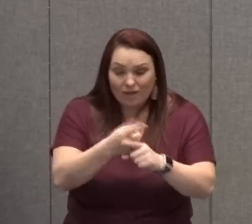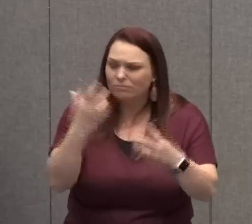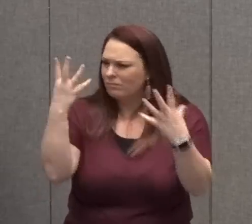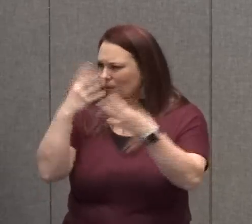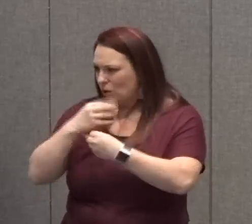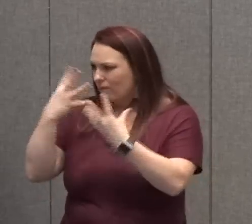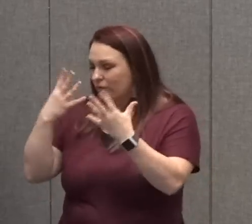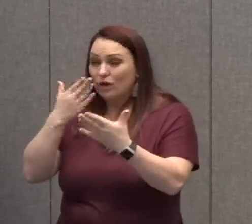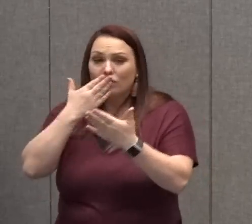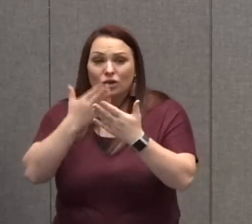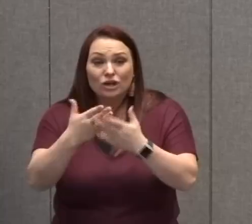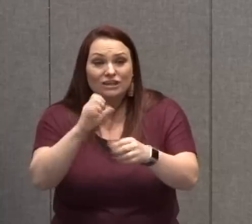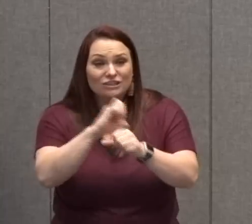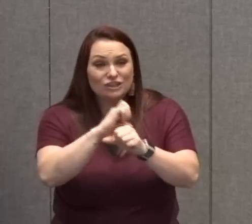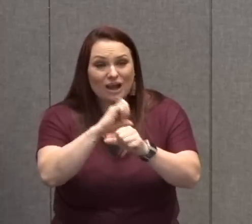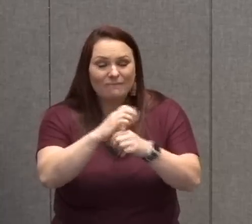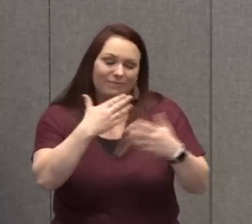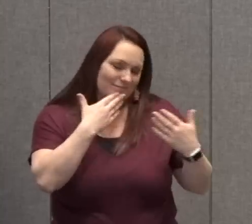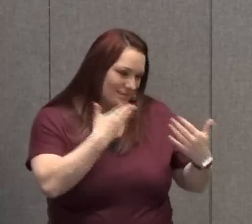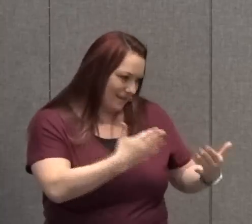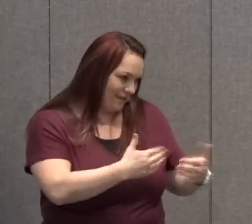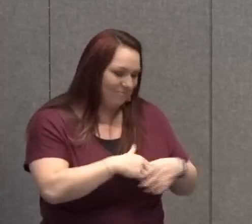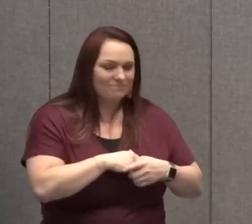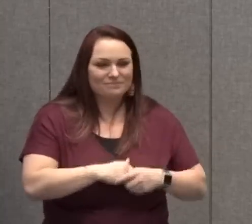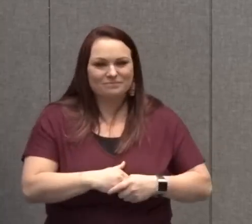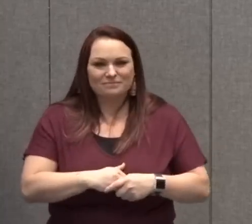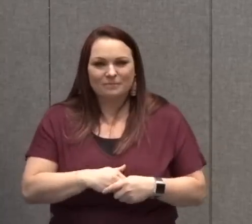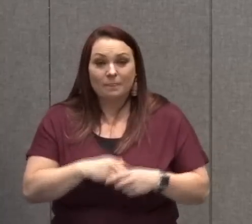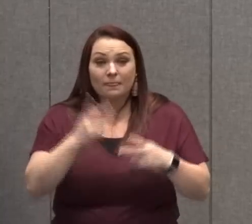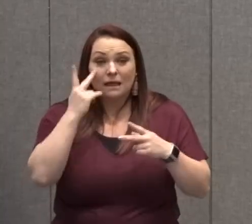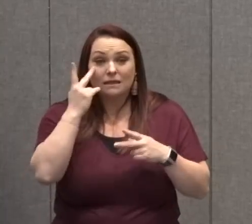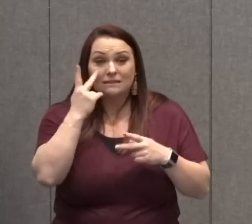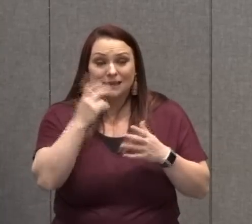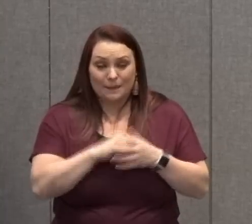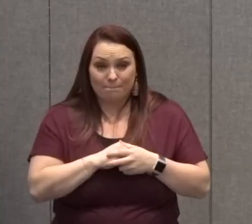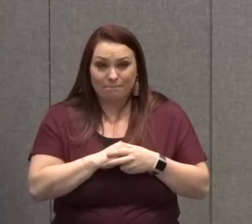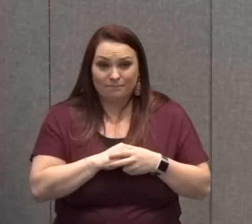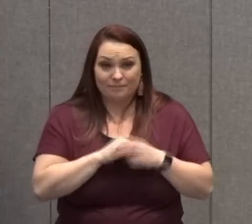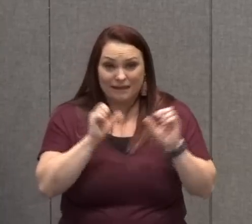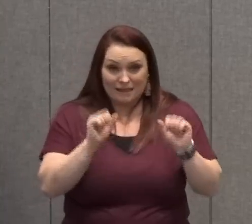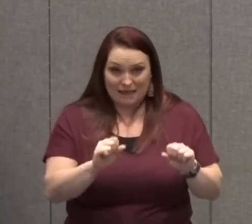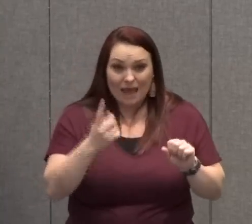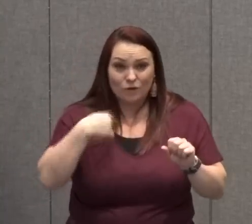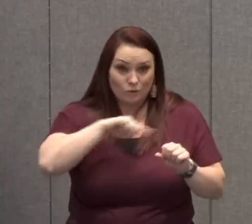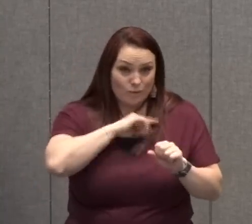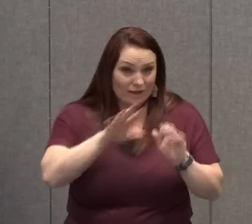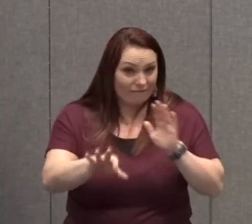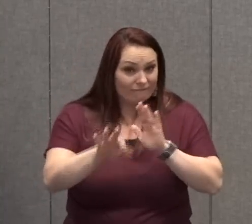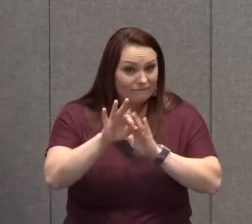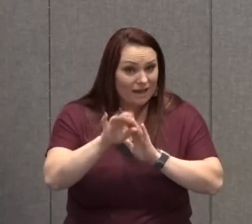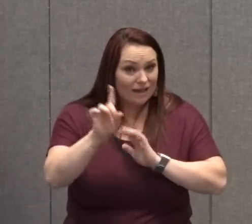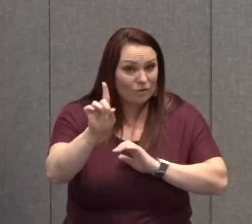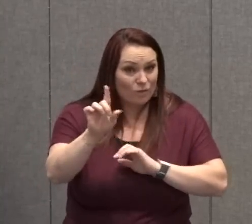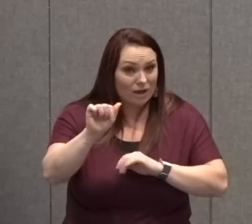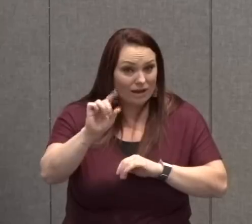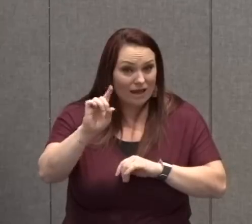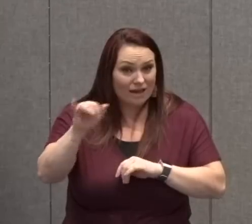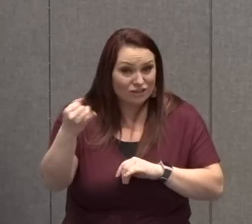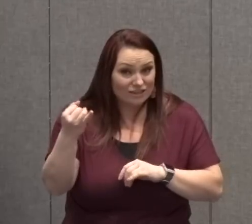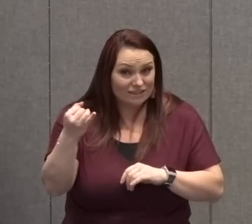good job thank you so let's see can we find one adjective